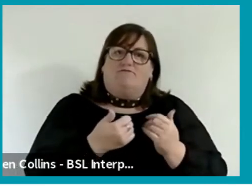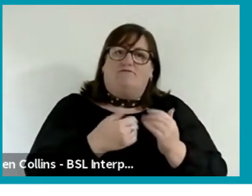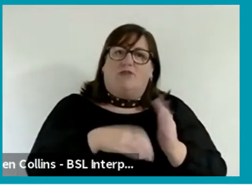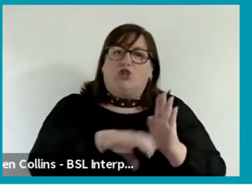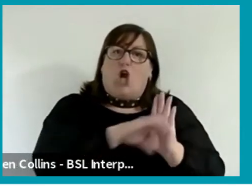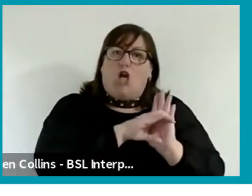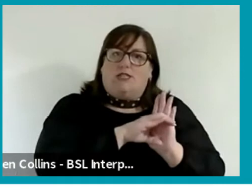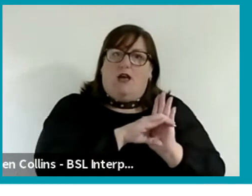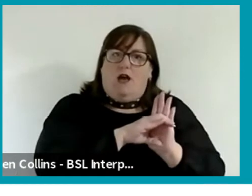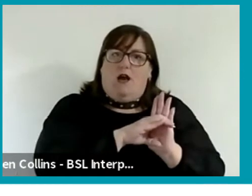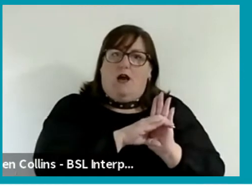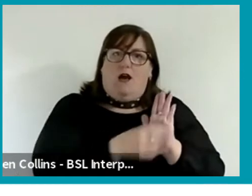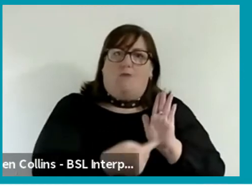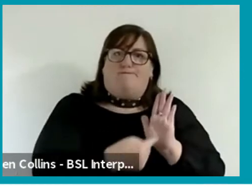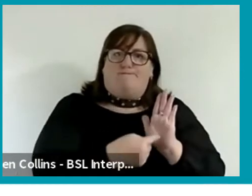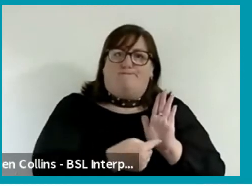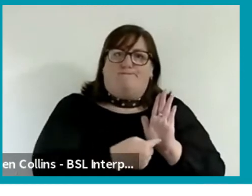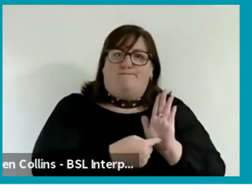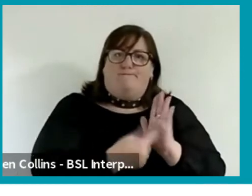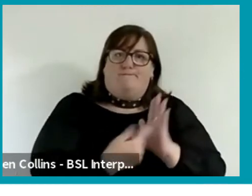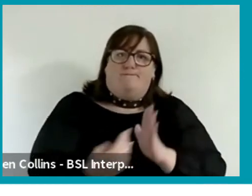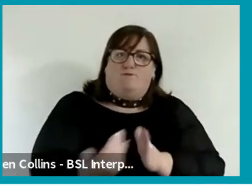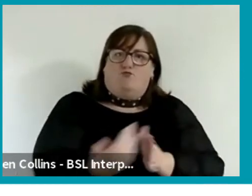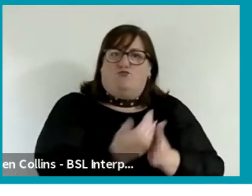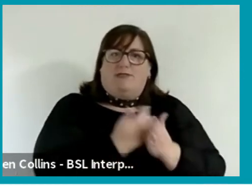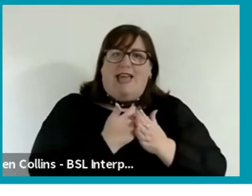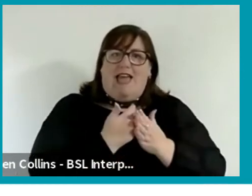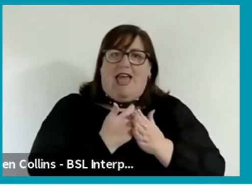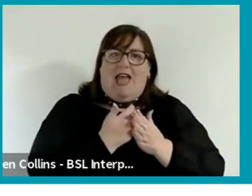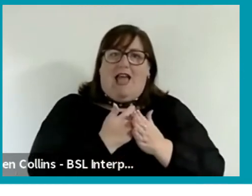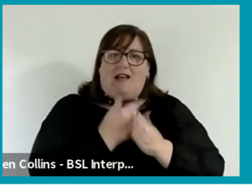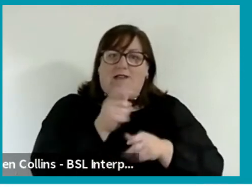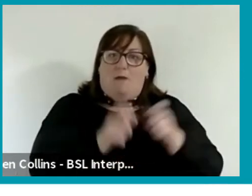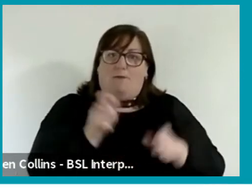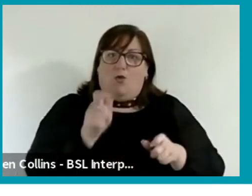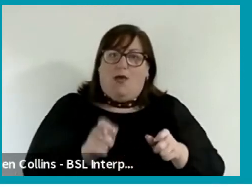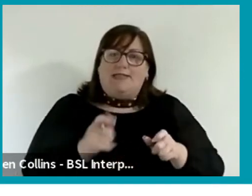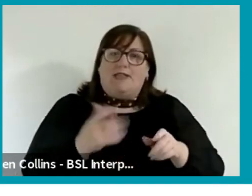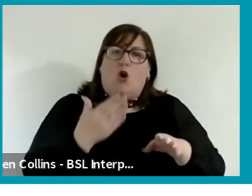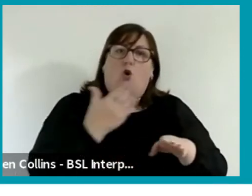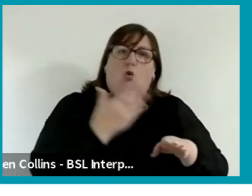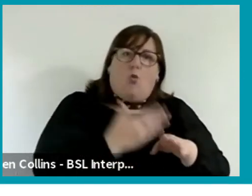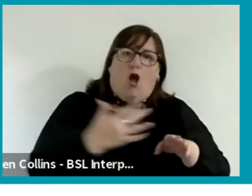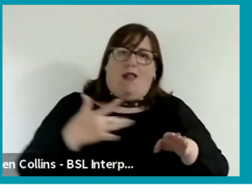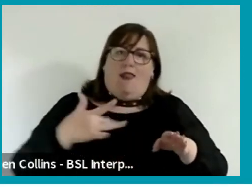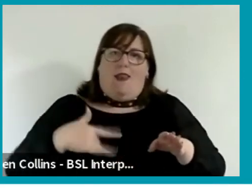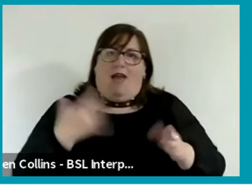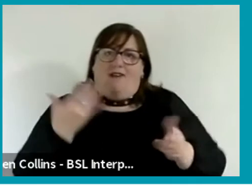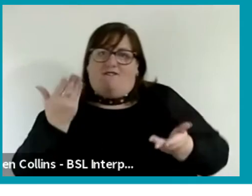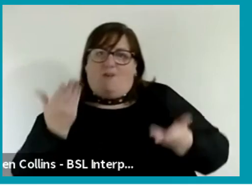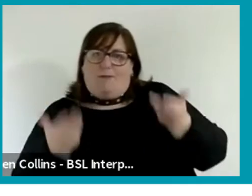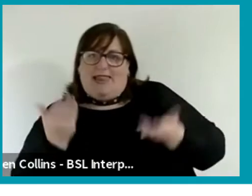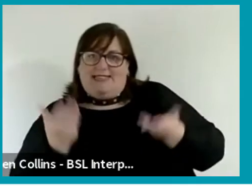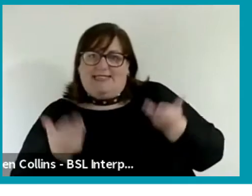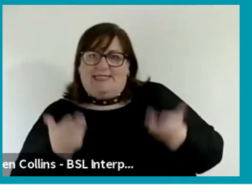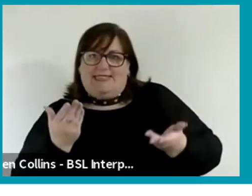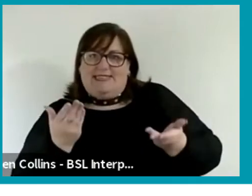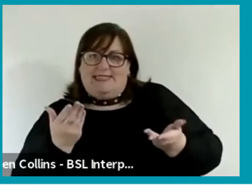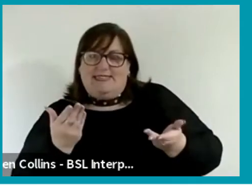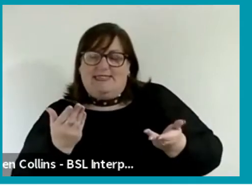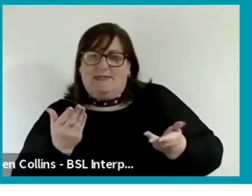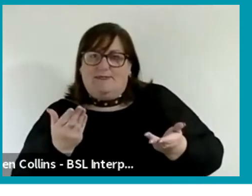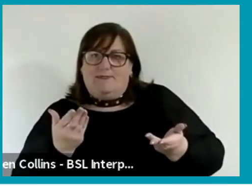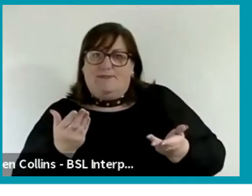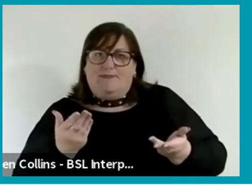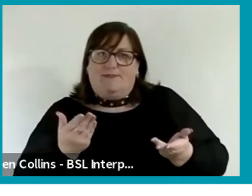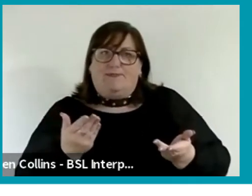our employees' work-life balance better. And within the D&I network group in particular, we